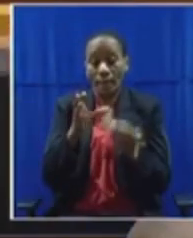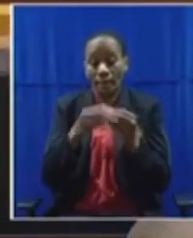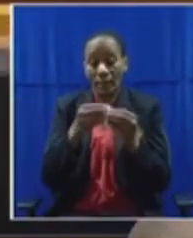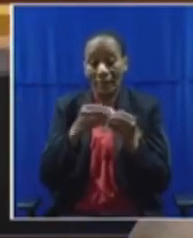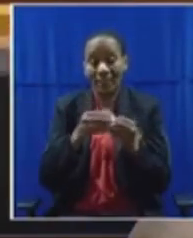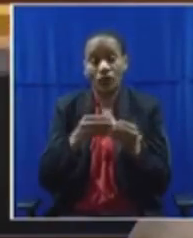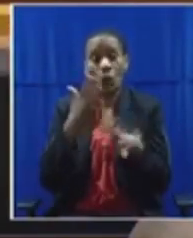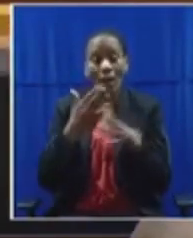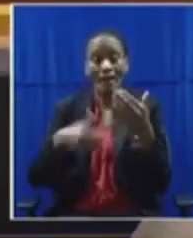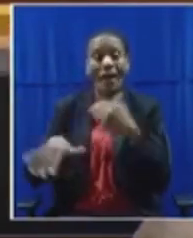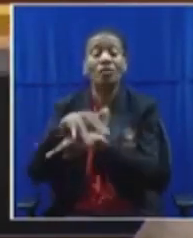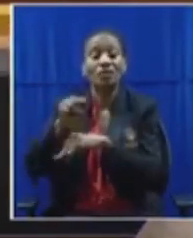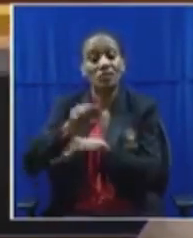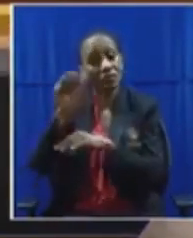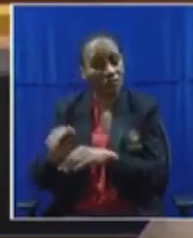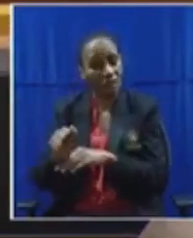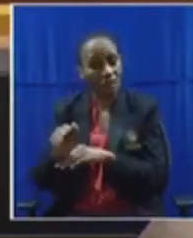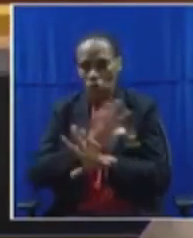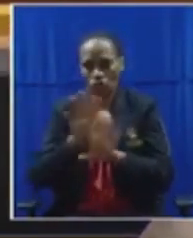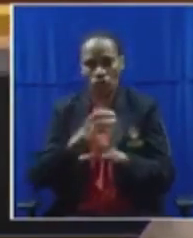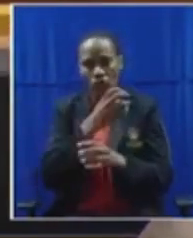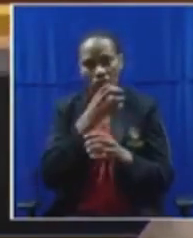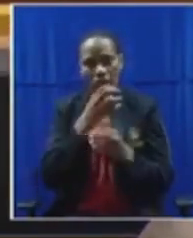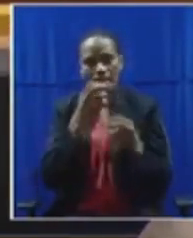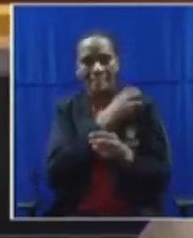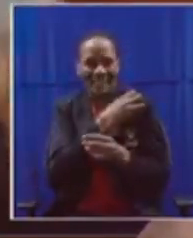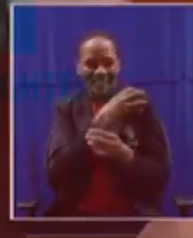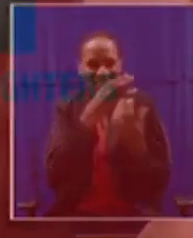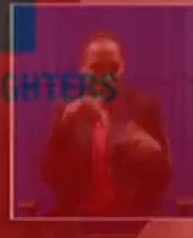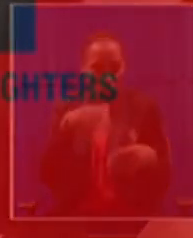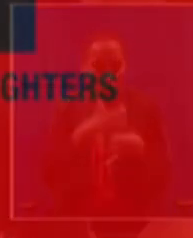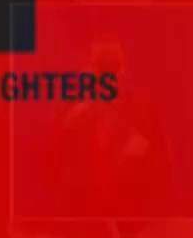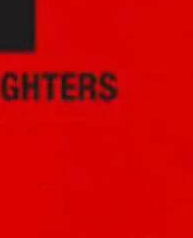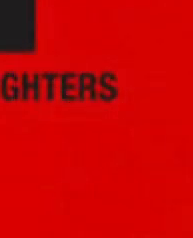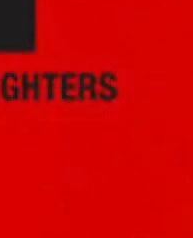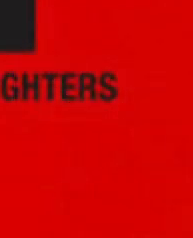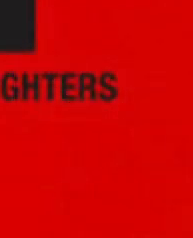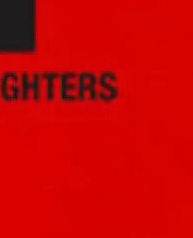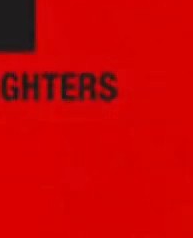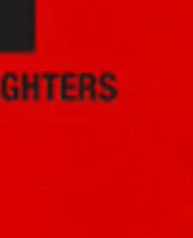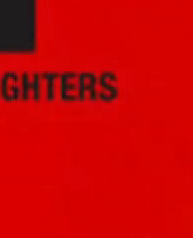not cabinet, not ministers. Thank you very much. Thank you very much.